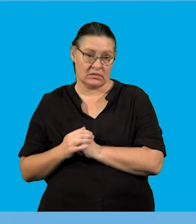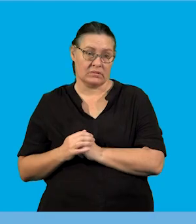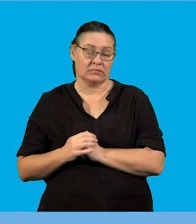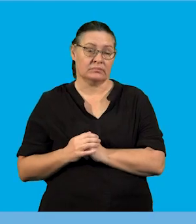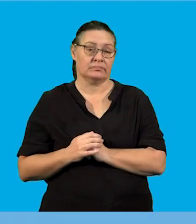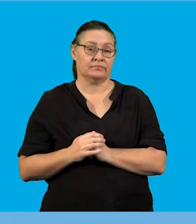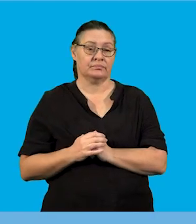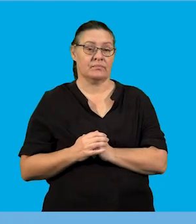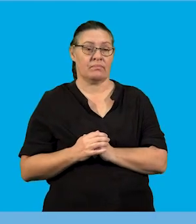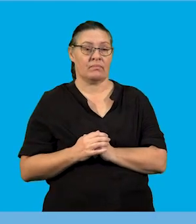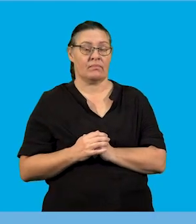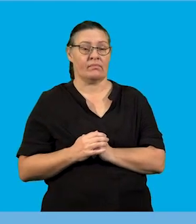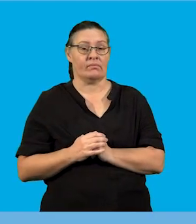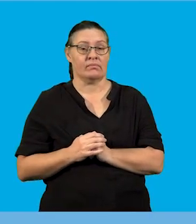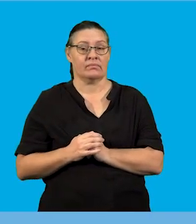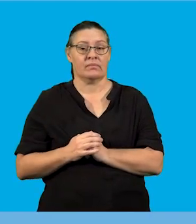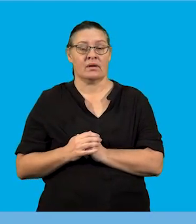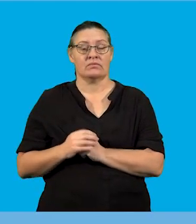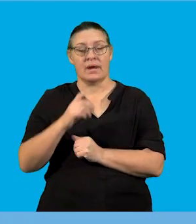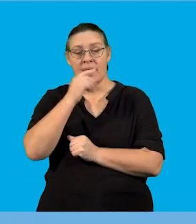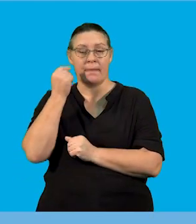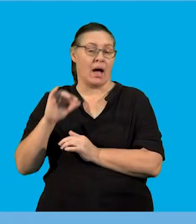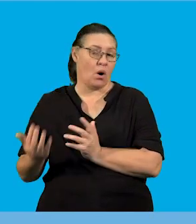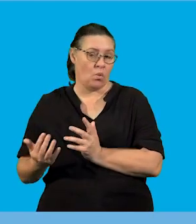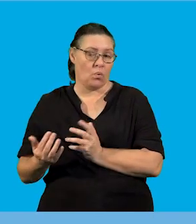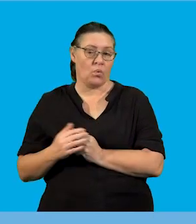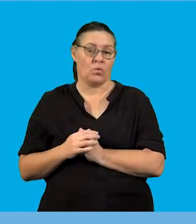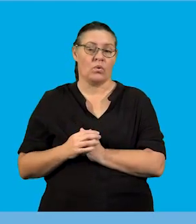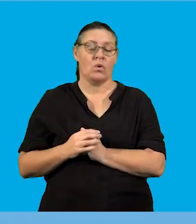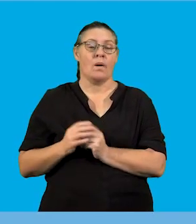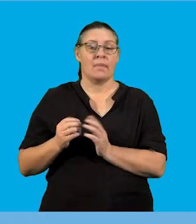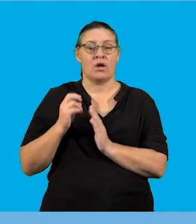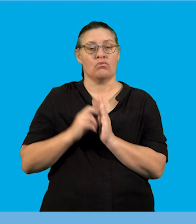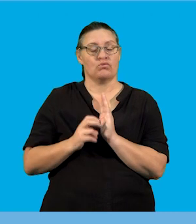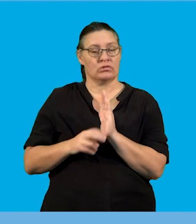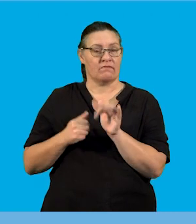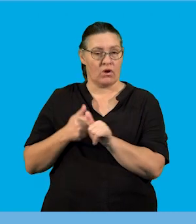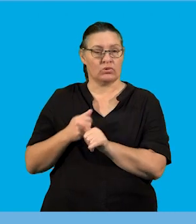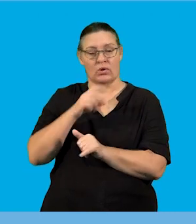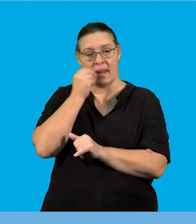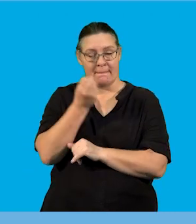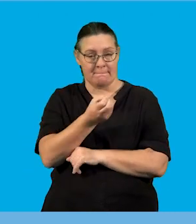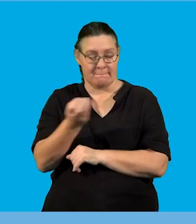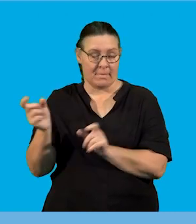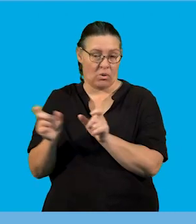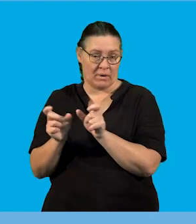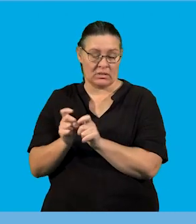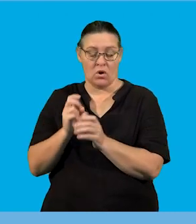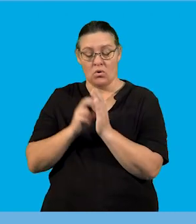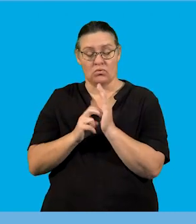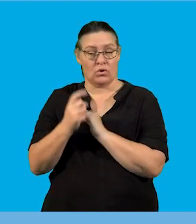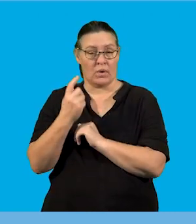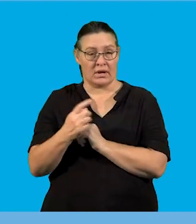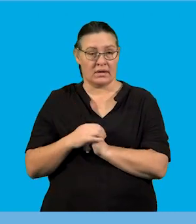names, whereby now we are going to name them as follows. We're going to follow certain rules to name these particular